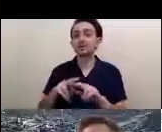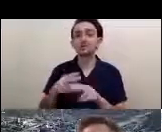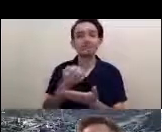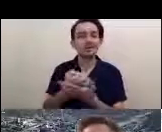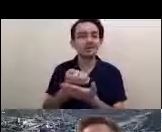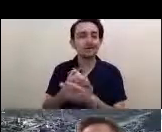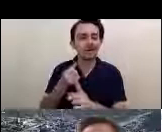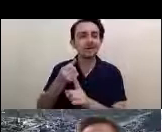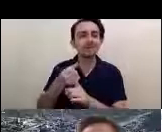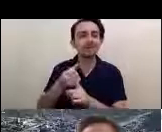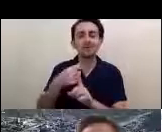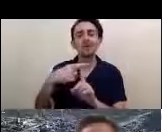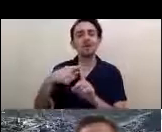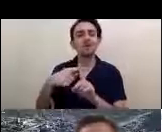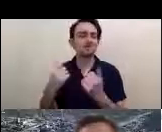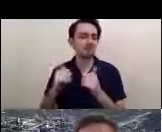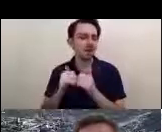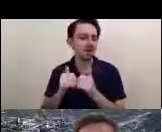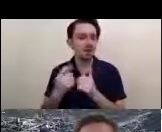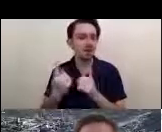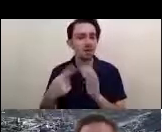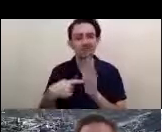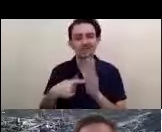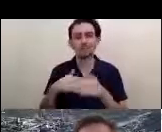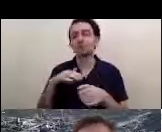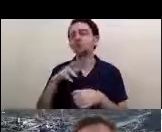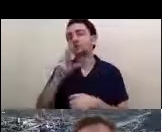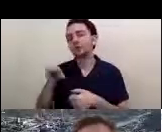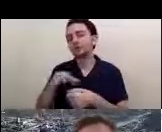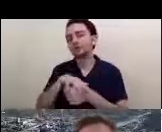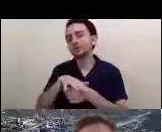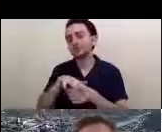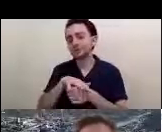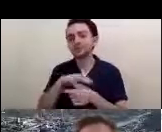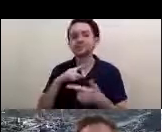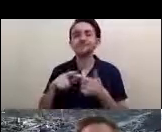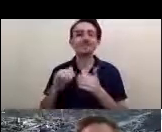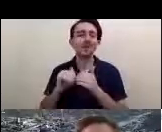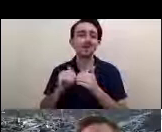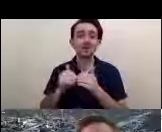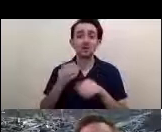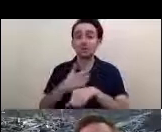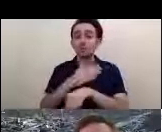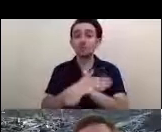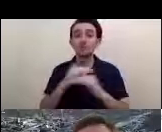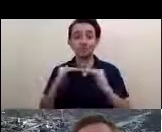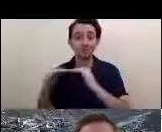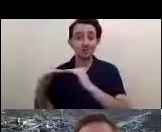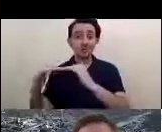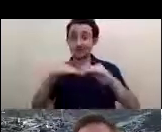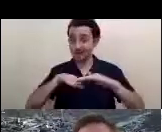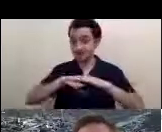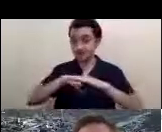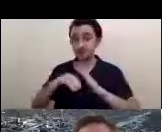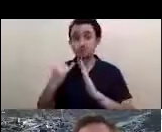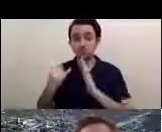area? How can we improve like equitable access to the arts? How can we nurture young and